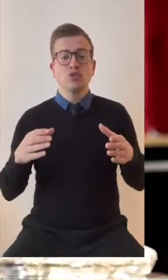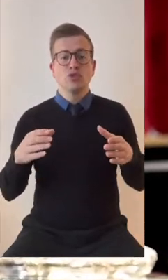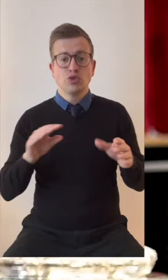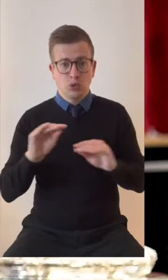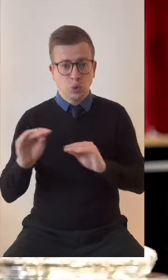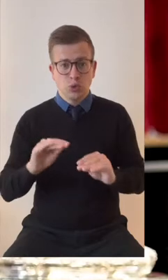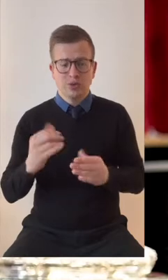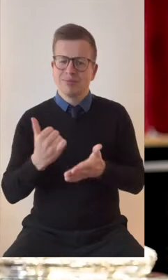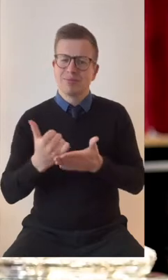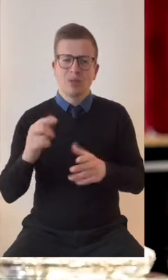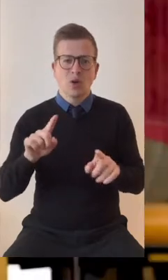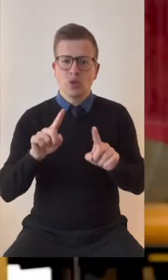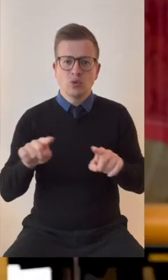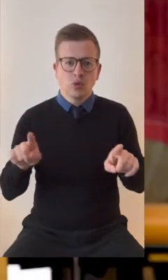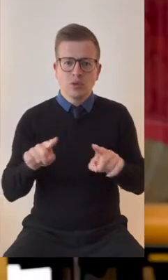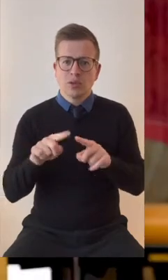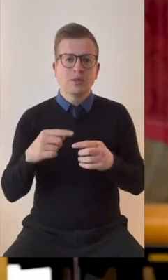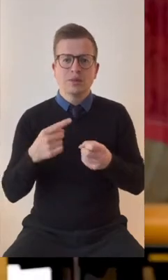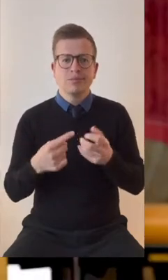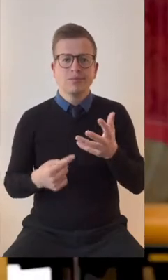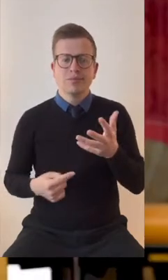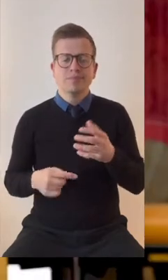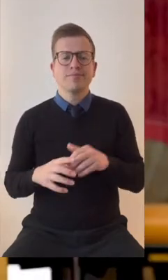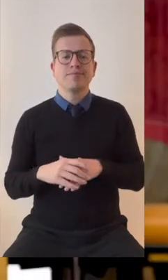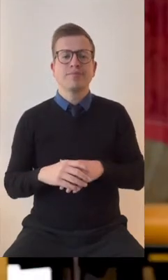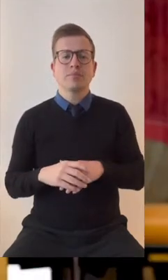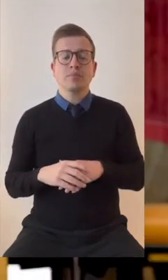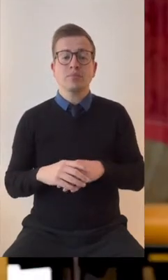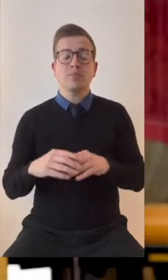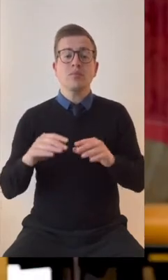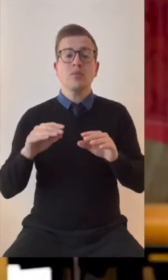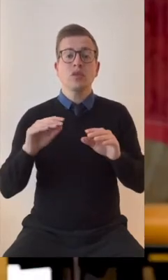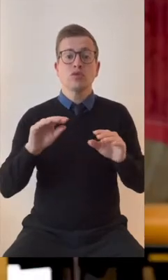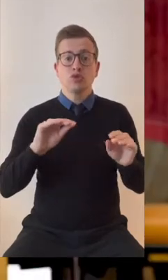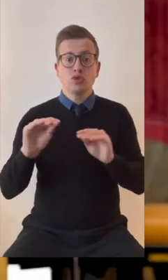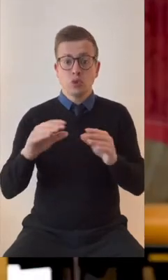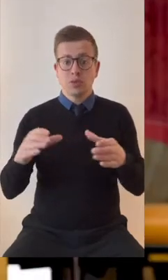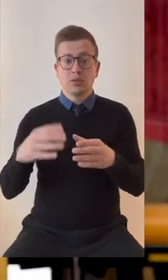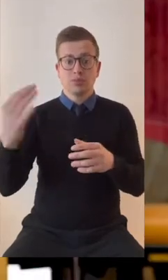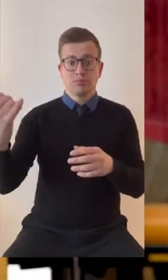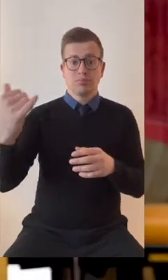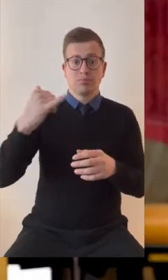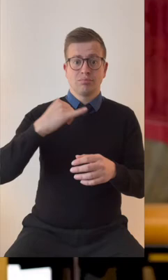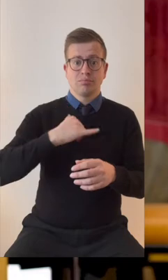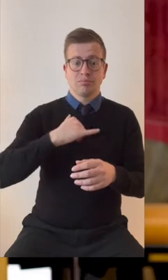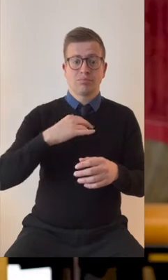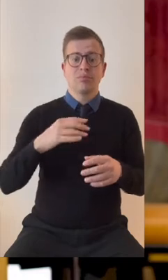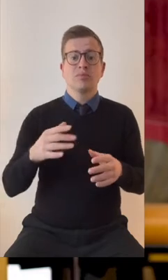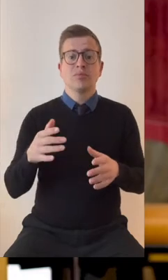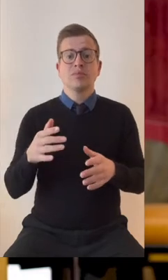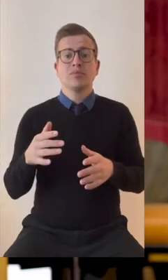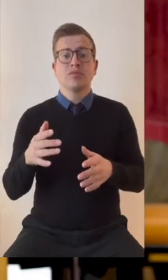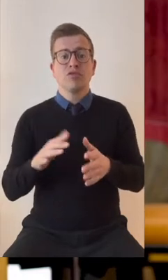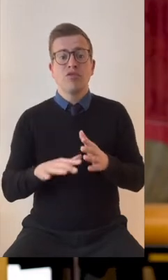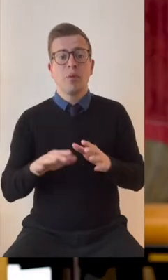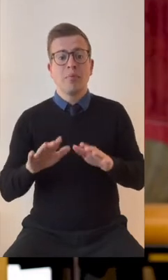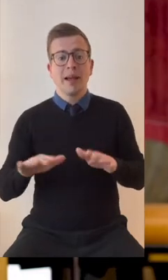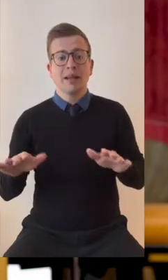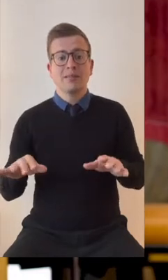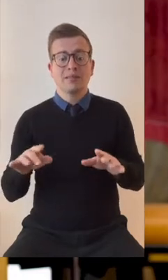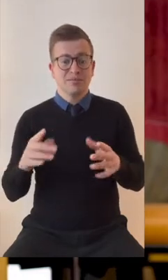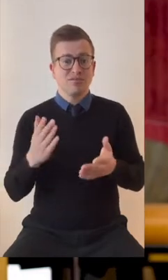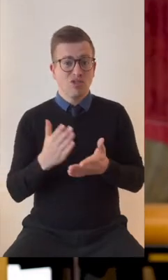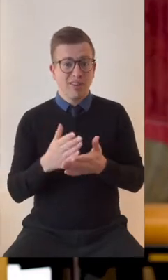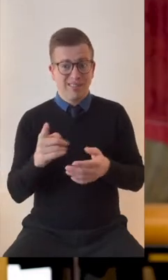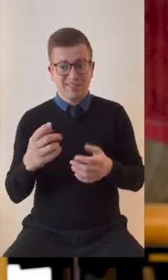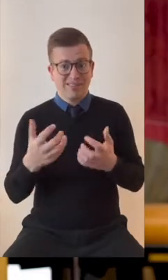brilliant conductors and tutors coming across and sort of encouraging you. And actually, that's how I